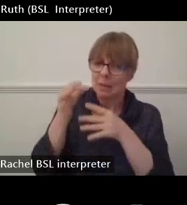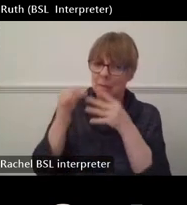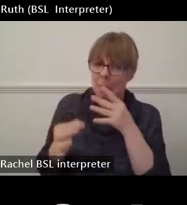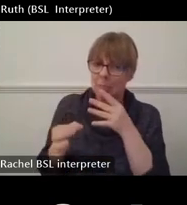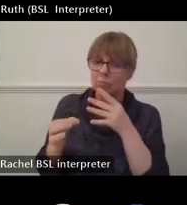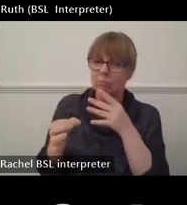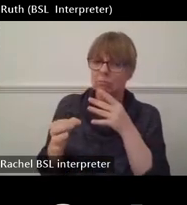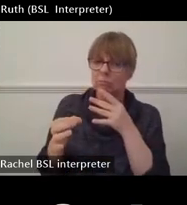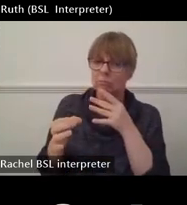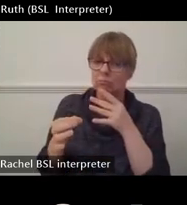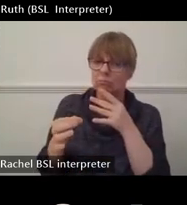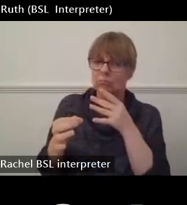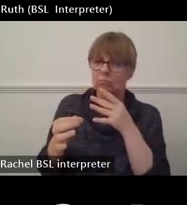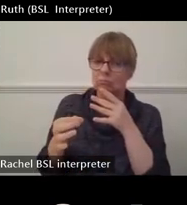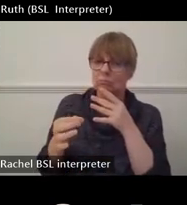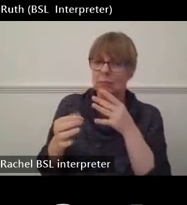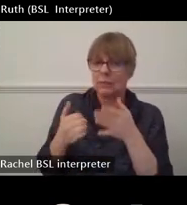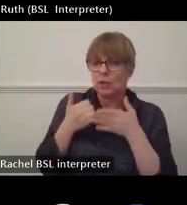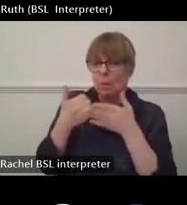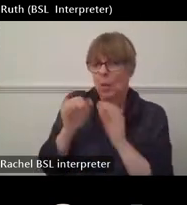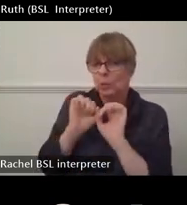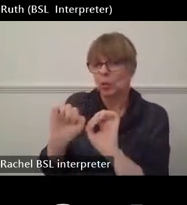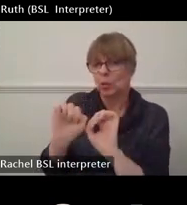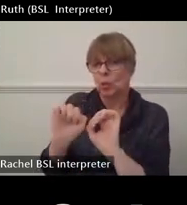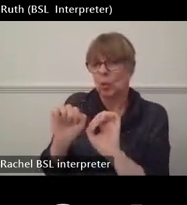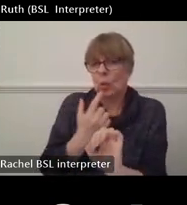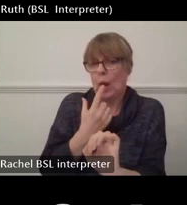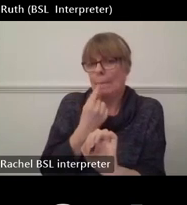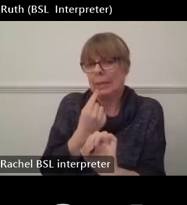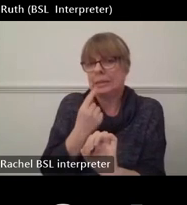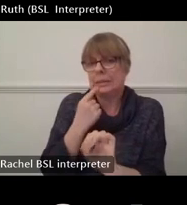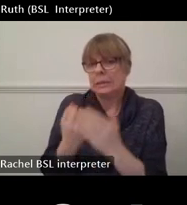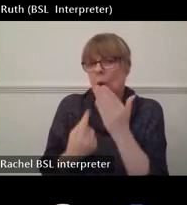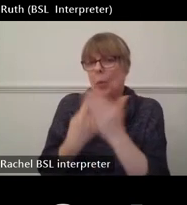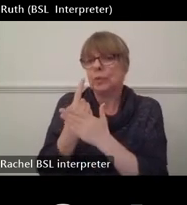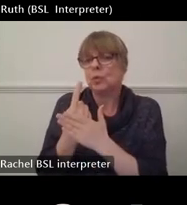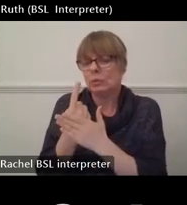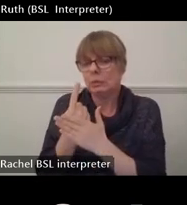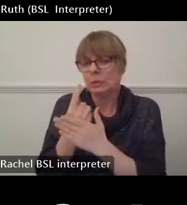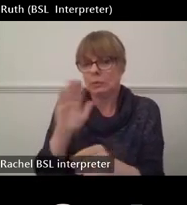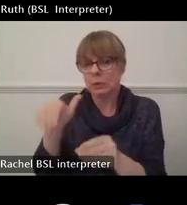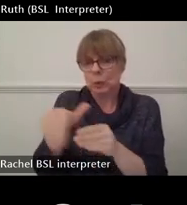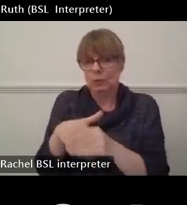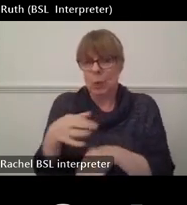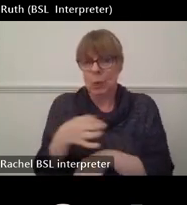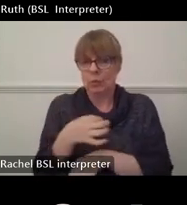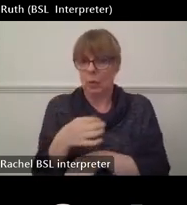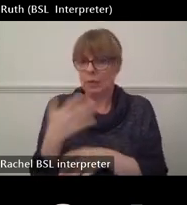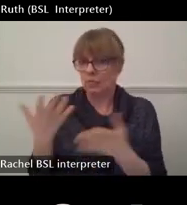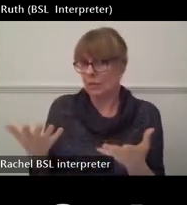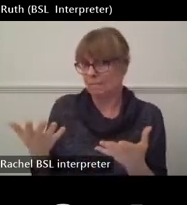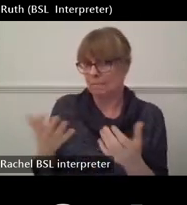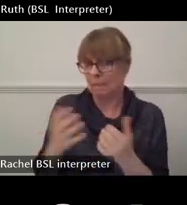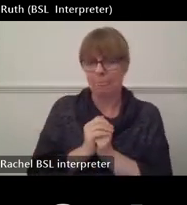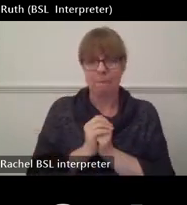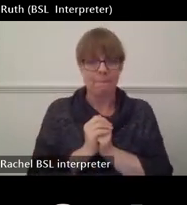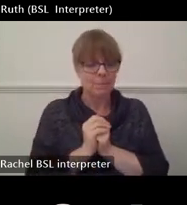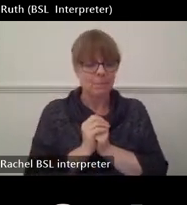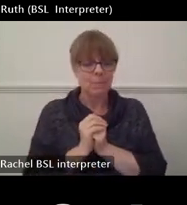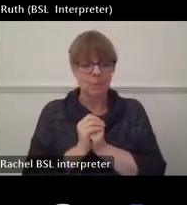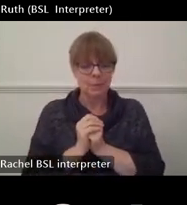supported your ability and opportunities to participate in the volunteering space.